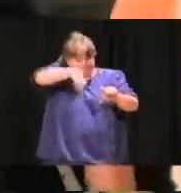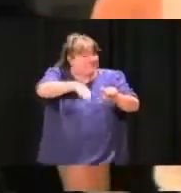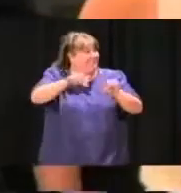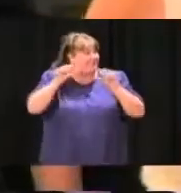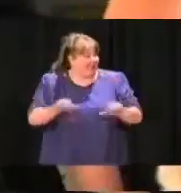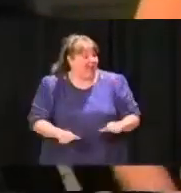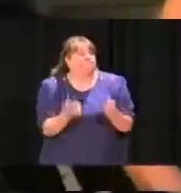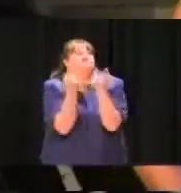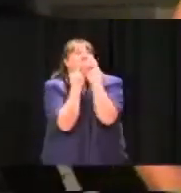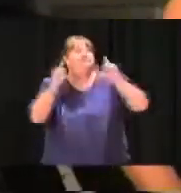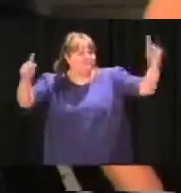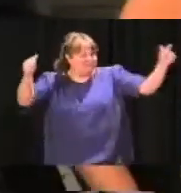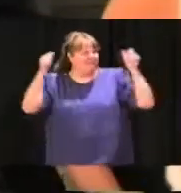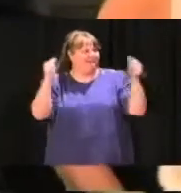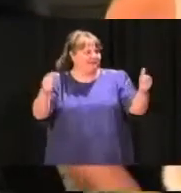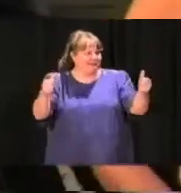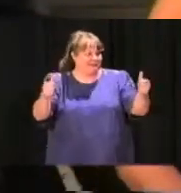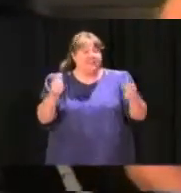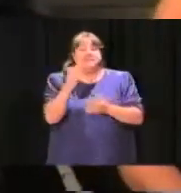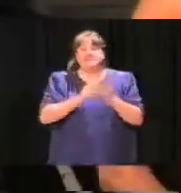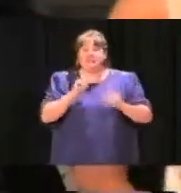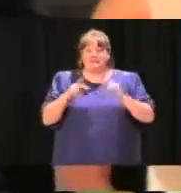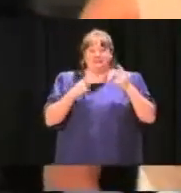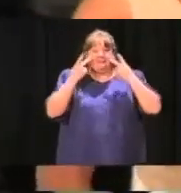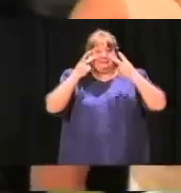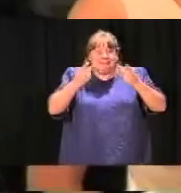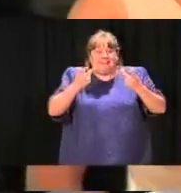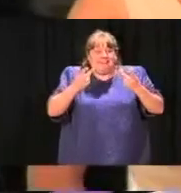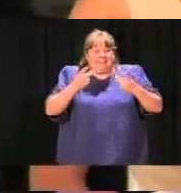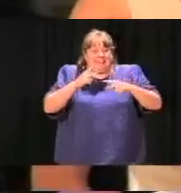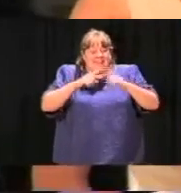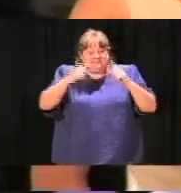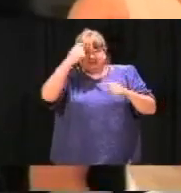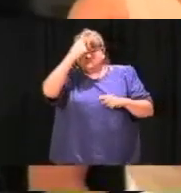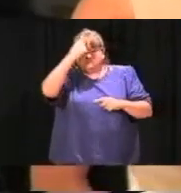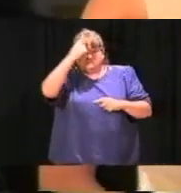people that can't see past the large nose on their blank face.